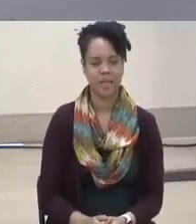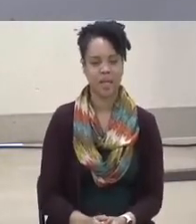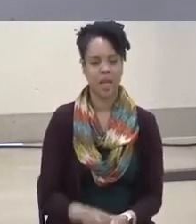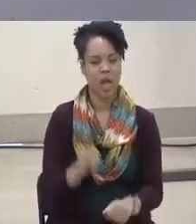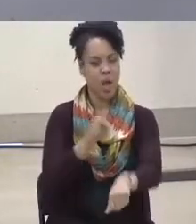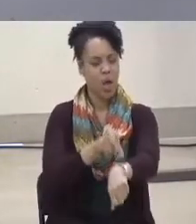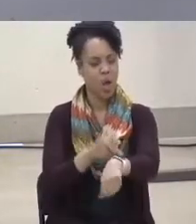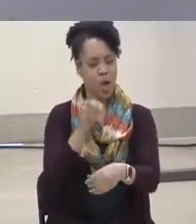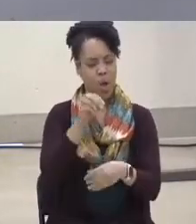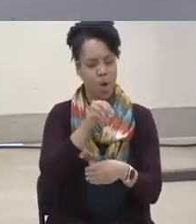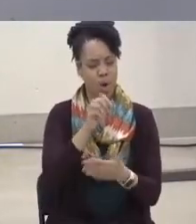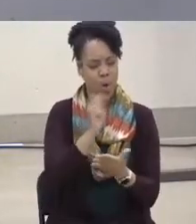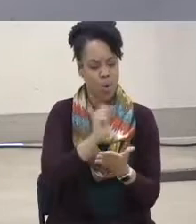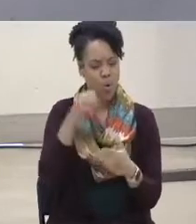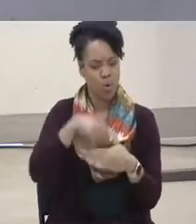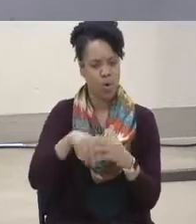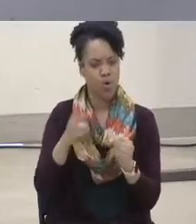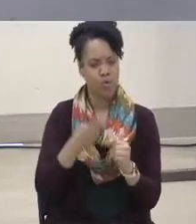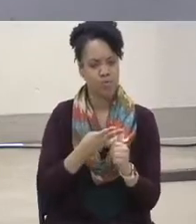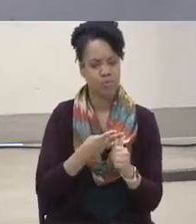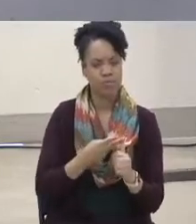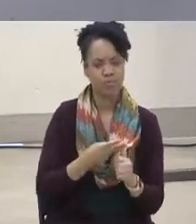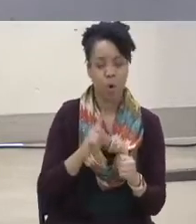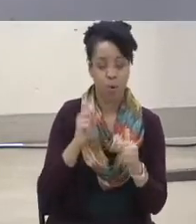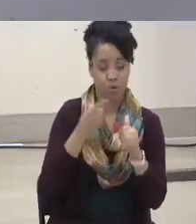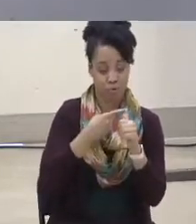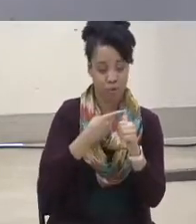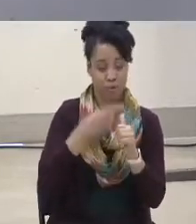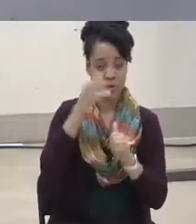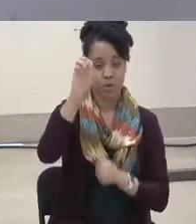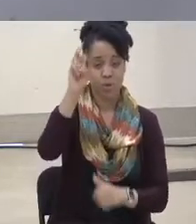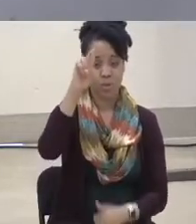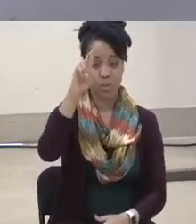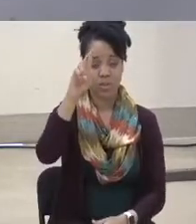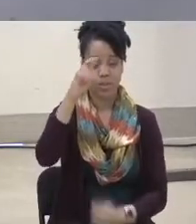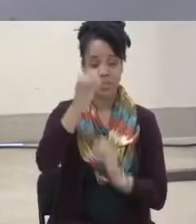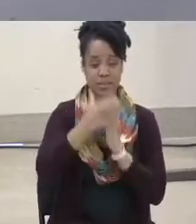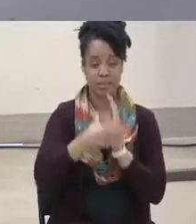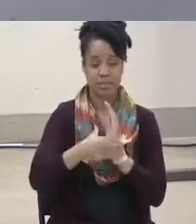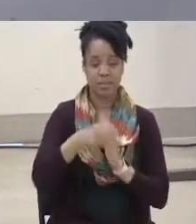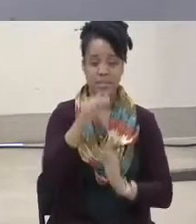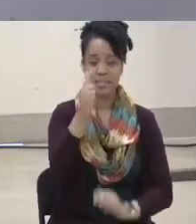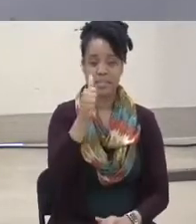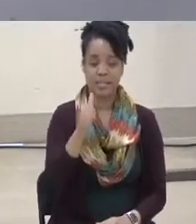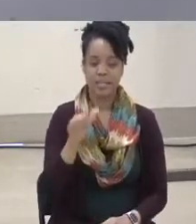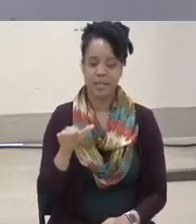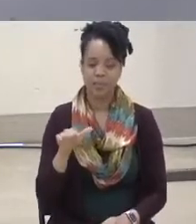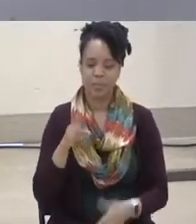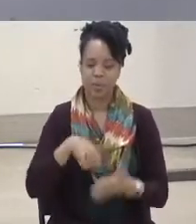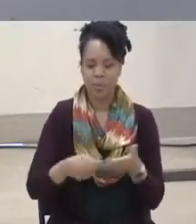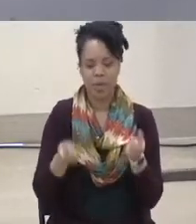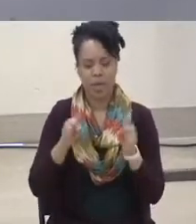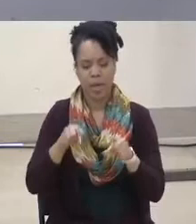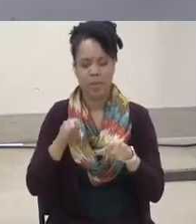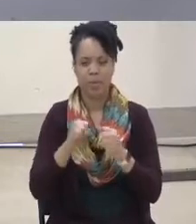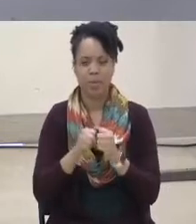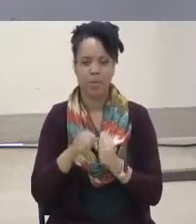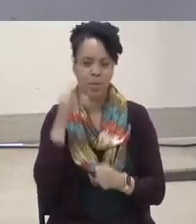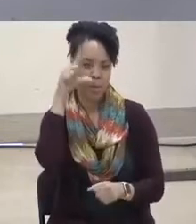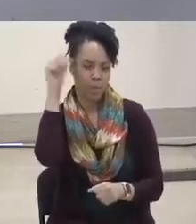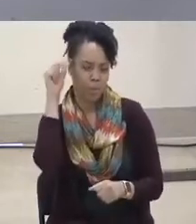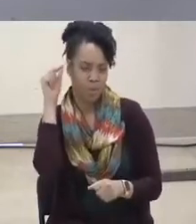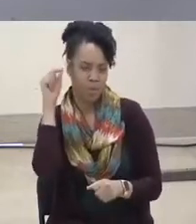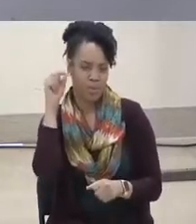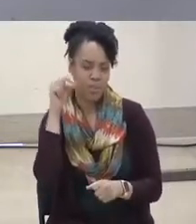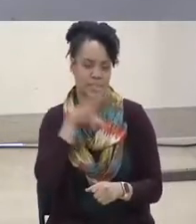1 Corinthians chapter 10 that what happened in the Old Testament with Moses in Israel Pablo escribe en 1 de Corintios 10